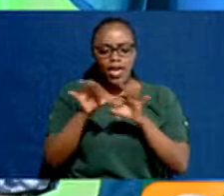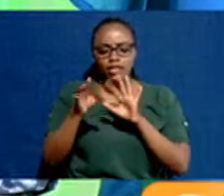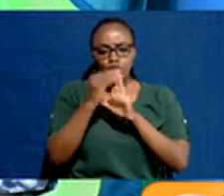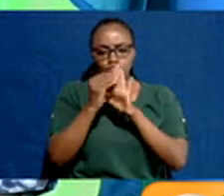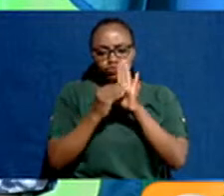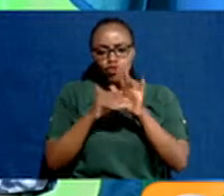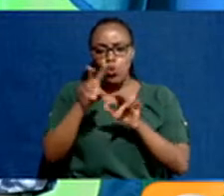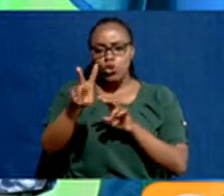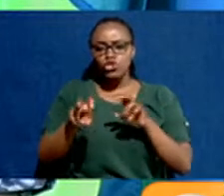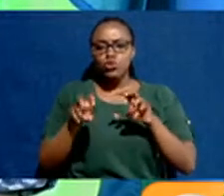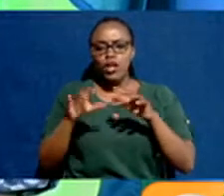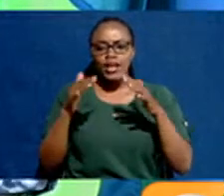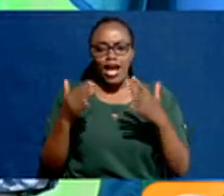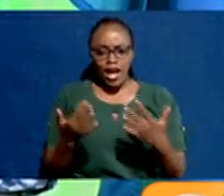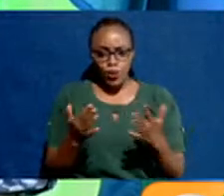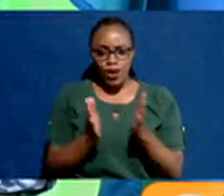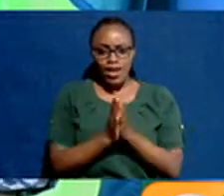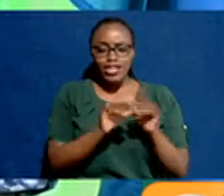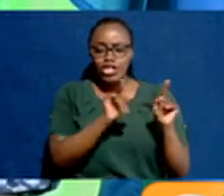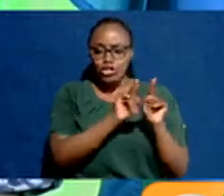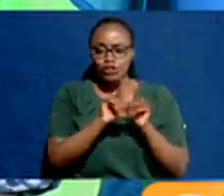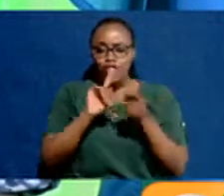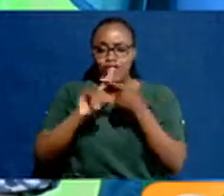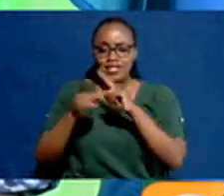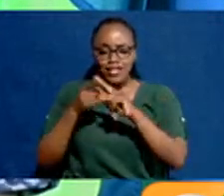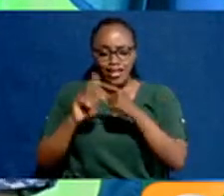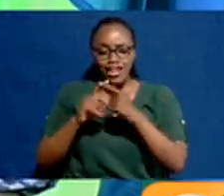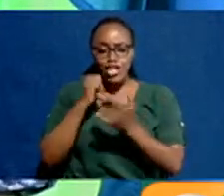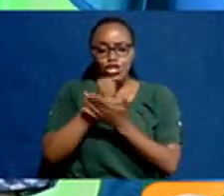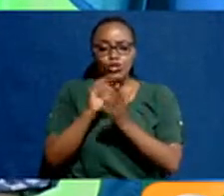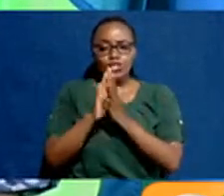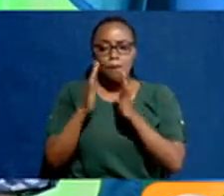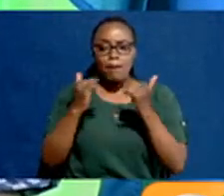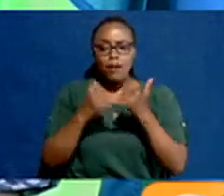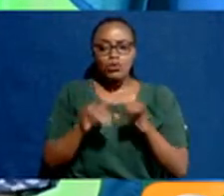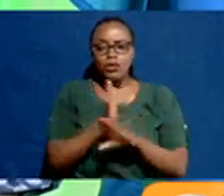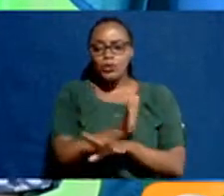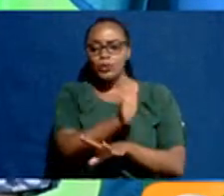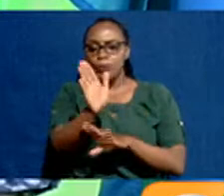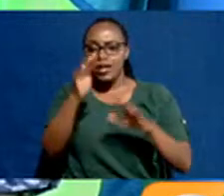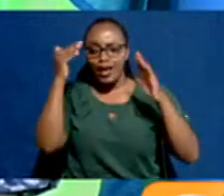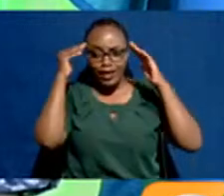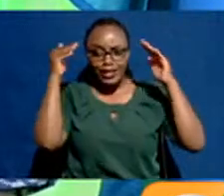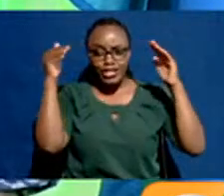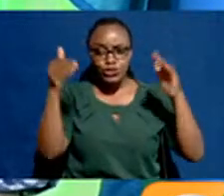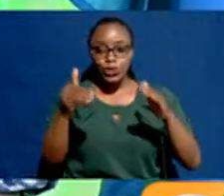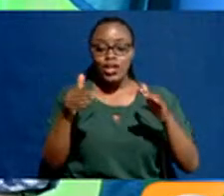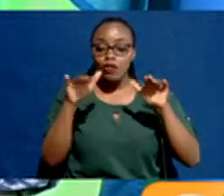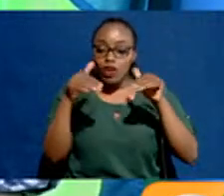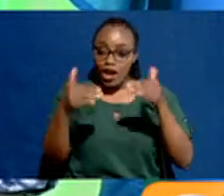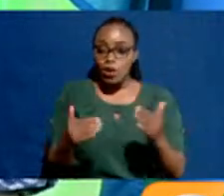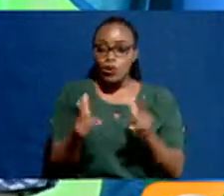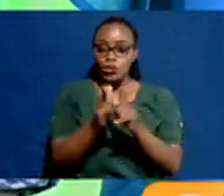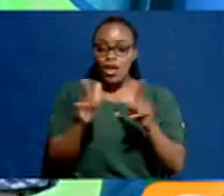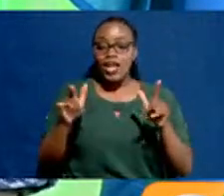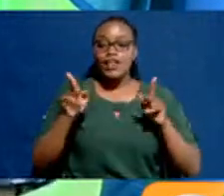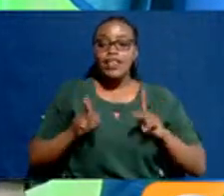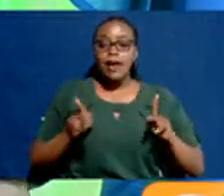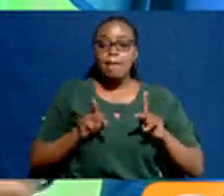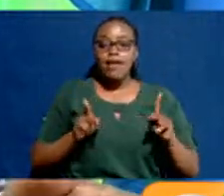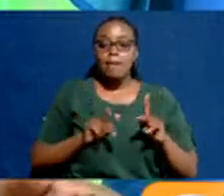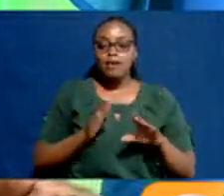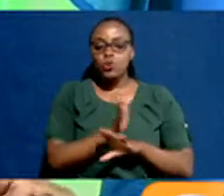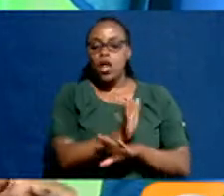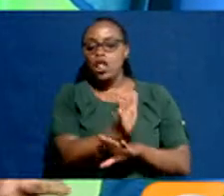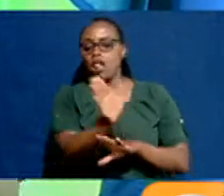stolen. And the Standard newspaper was trying to divert attention by letting the people